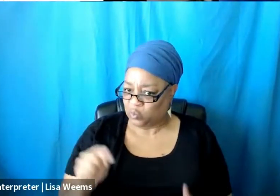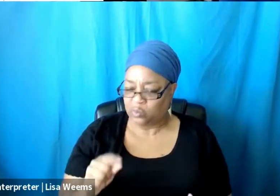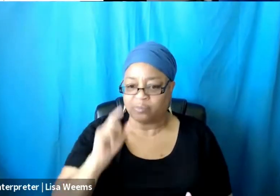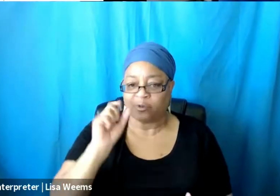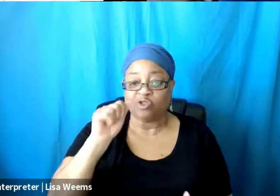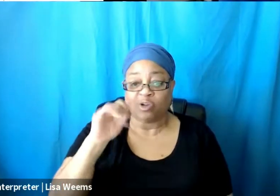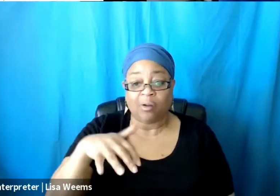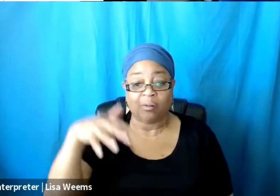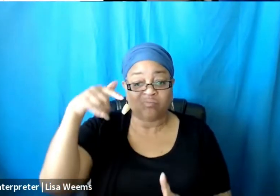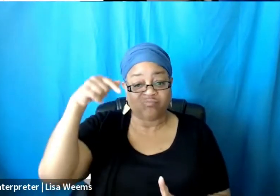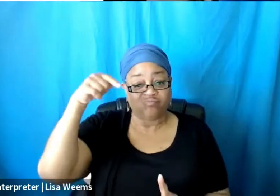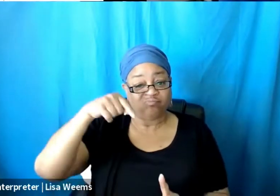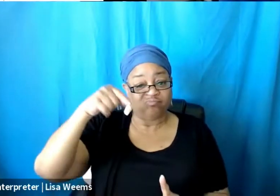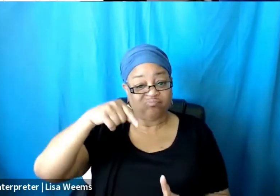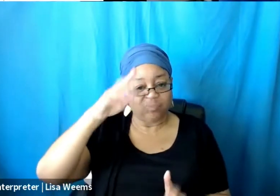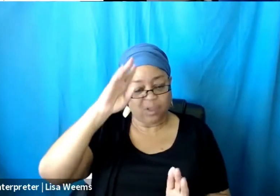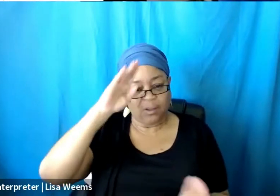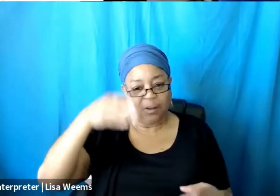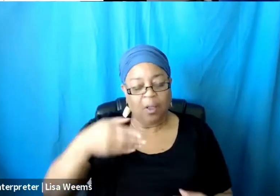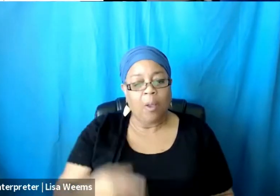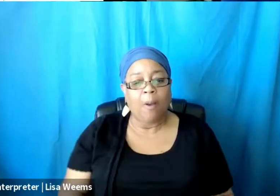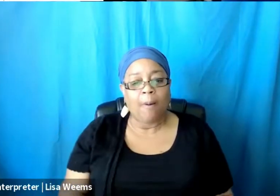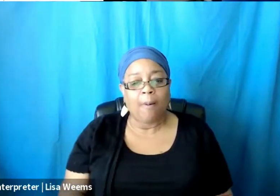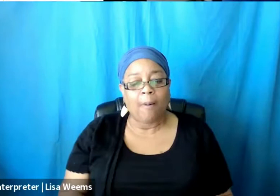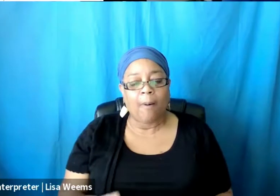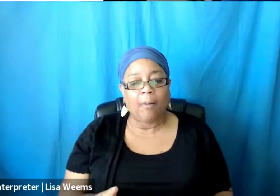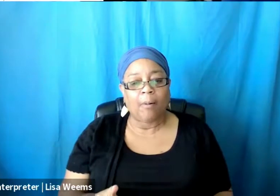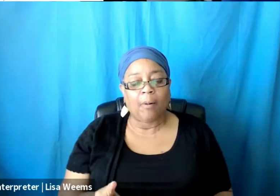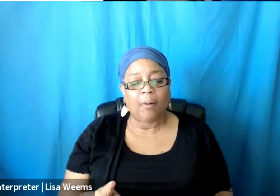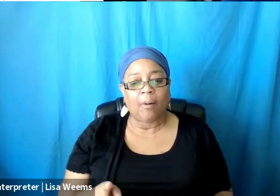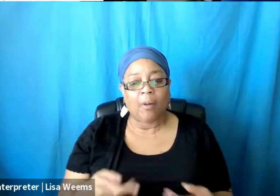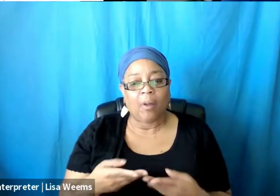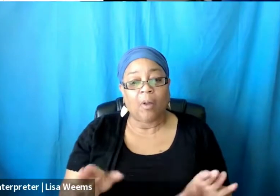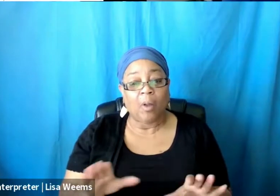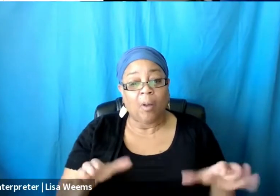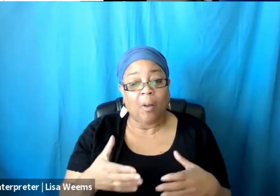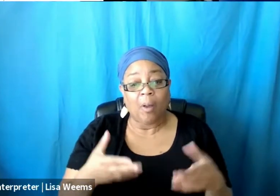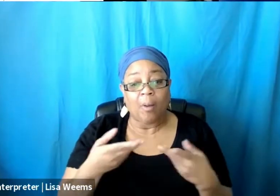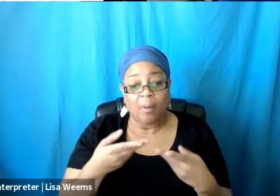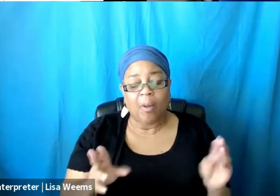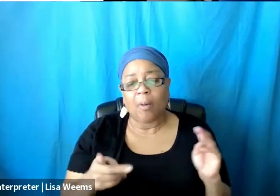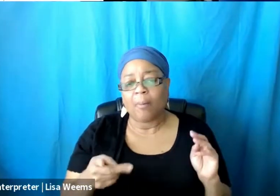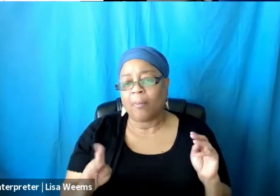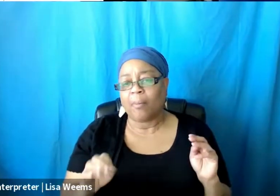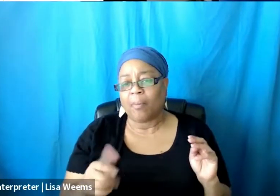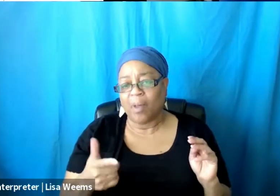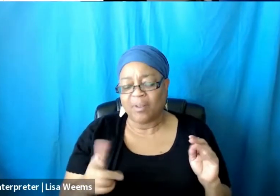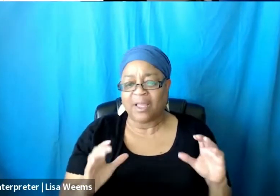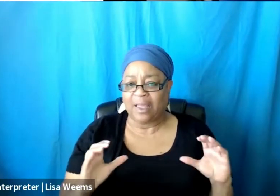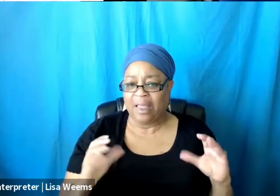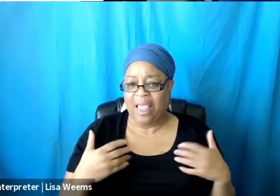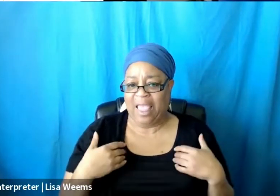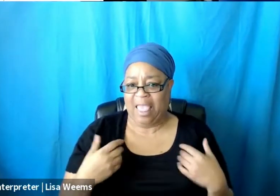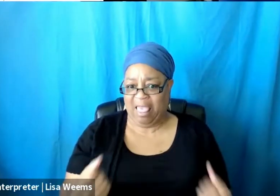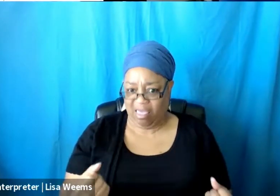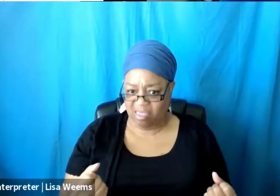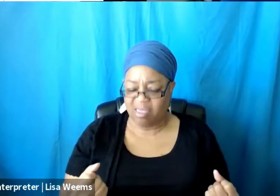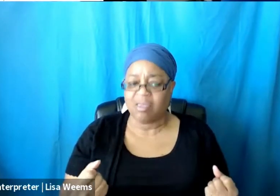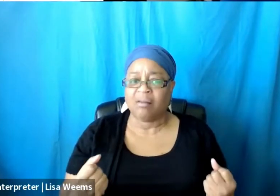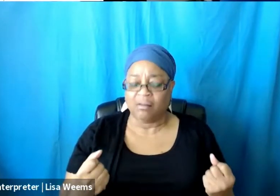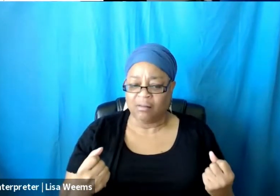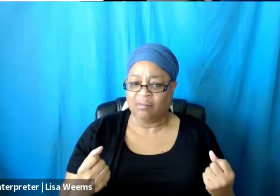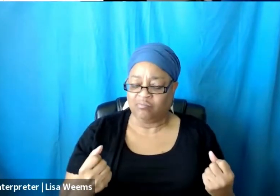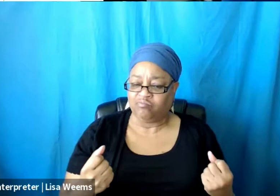brighter light on public health approaches for disaster preparedness. And I'm certainly a fan of the